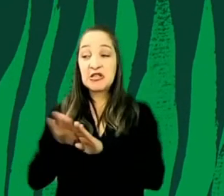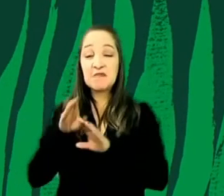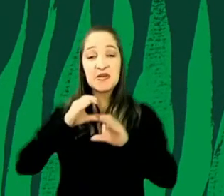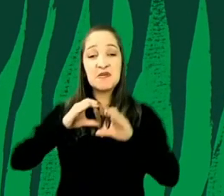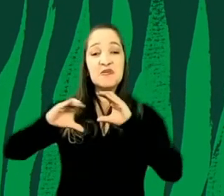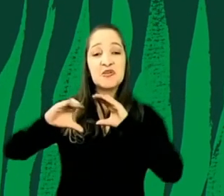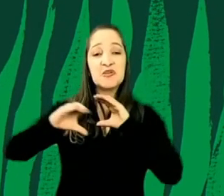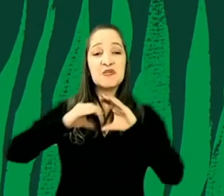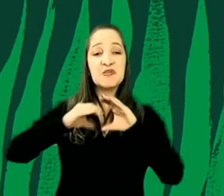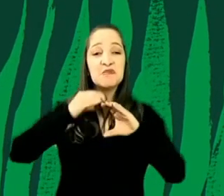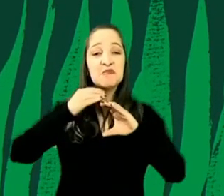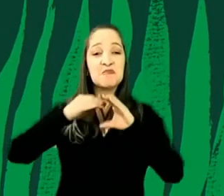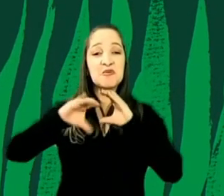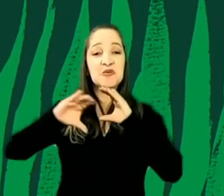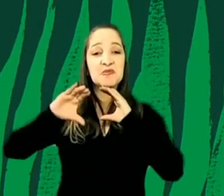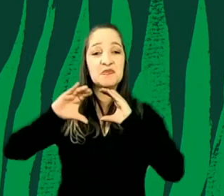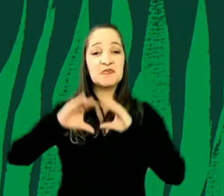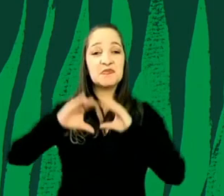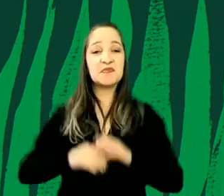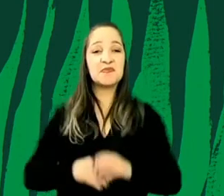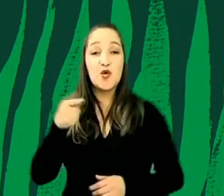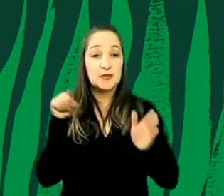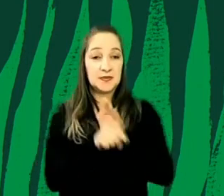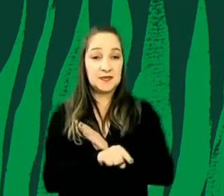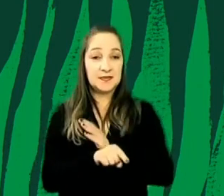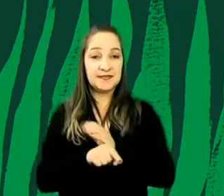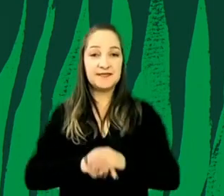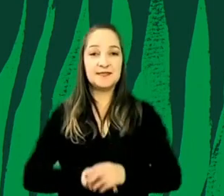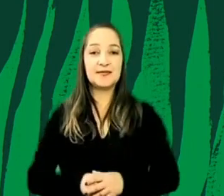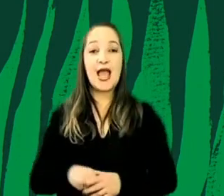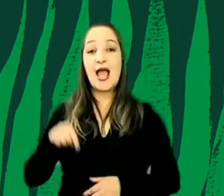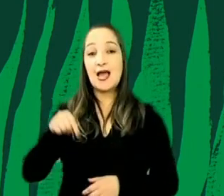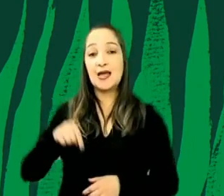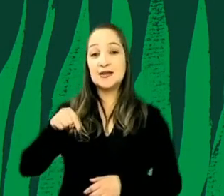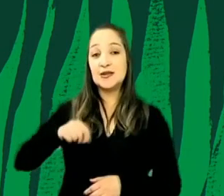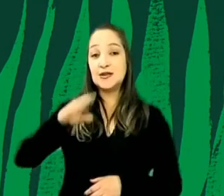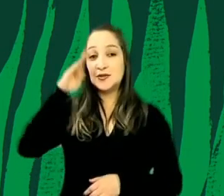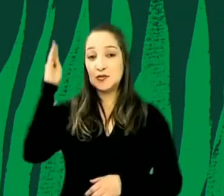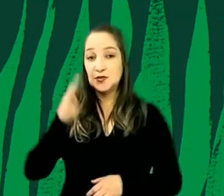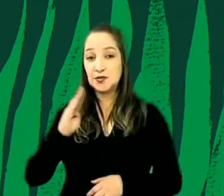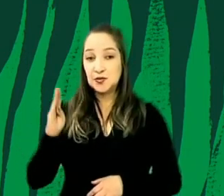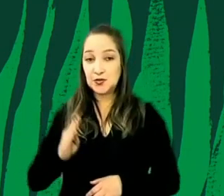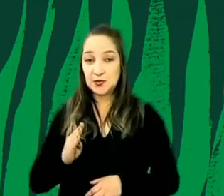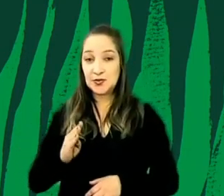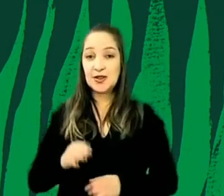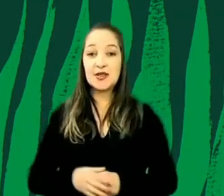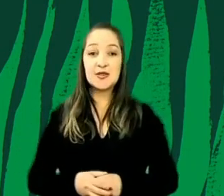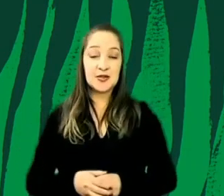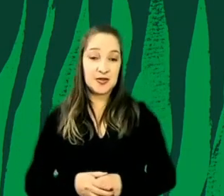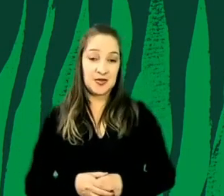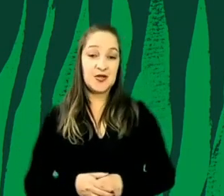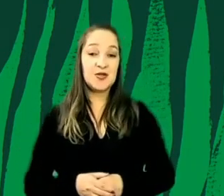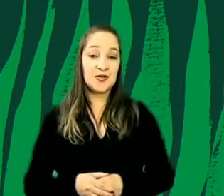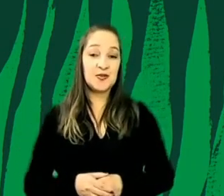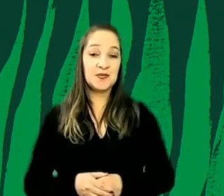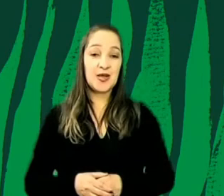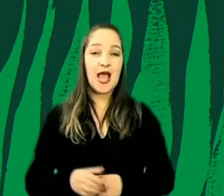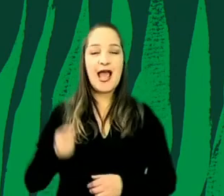Talking about people who came before, here's another question. Here in Brazil, they've just published